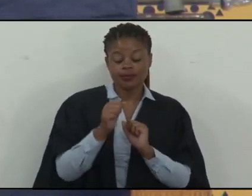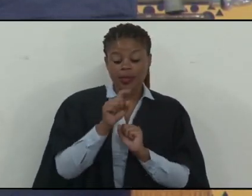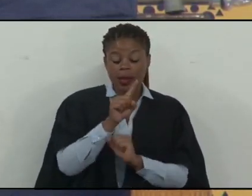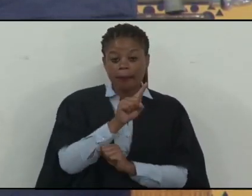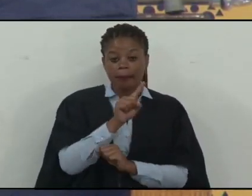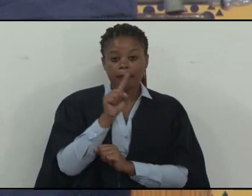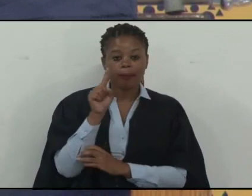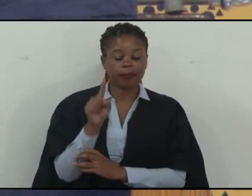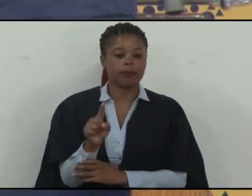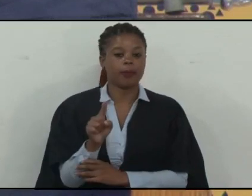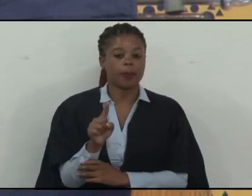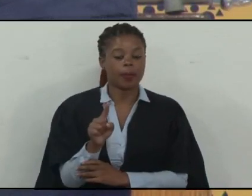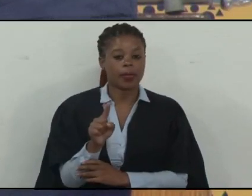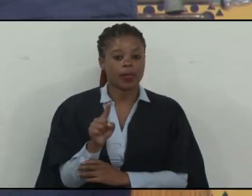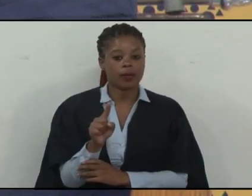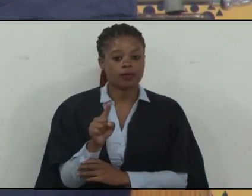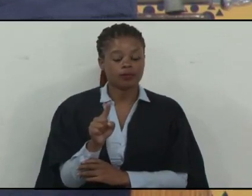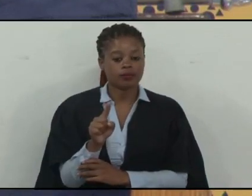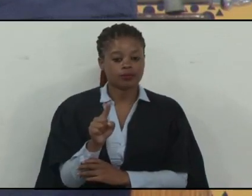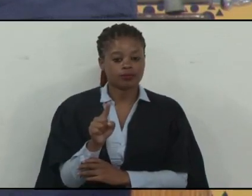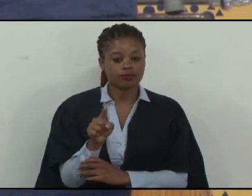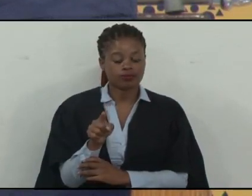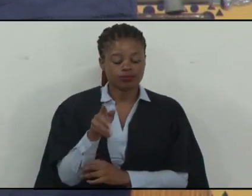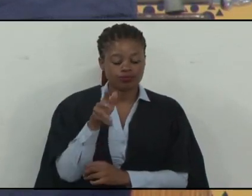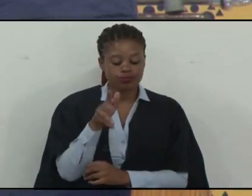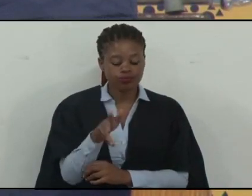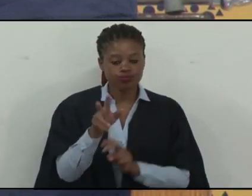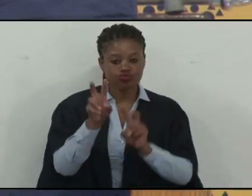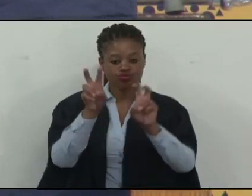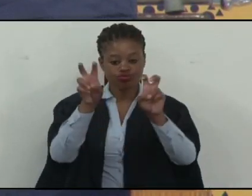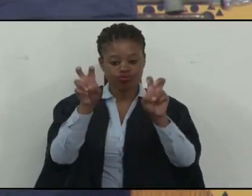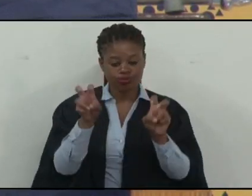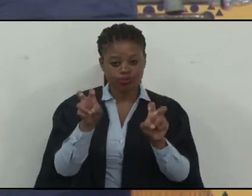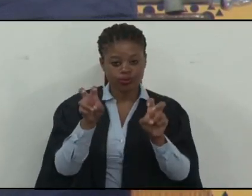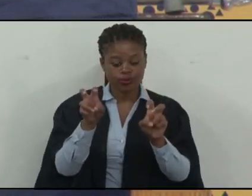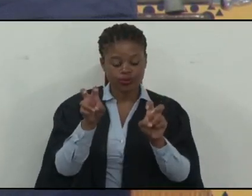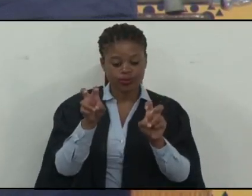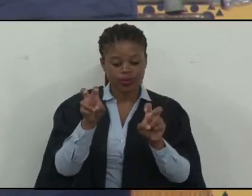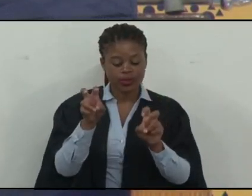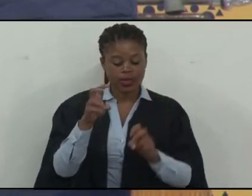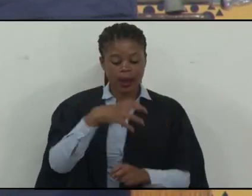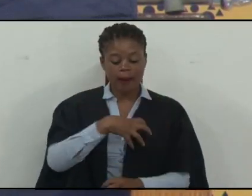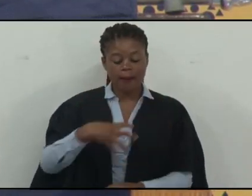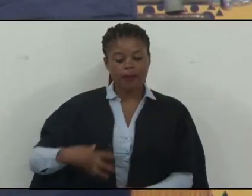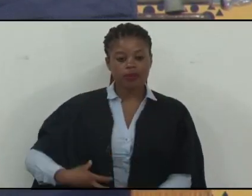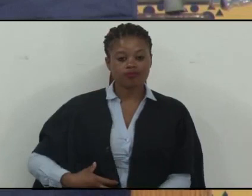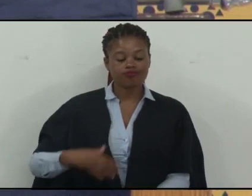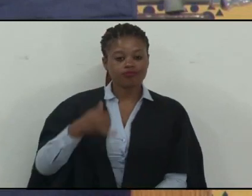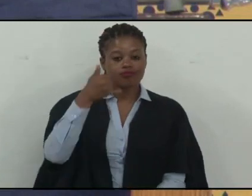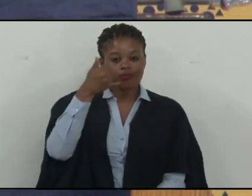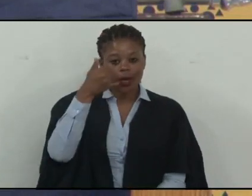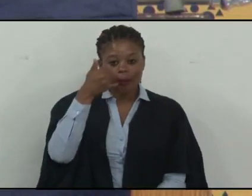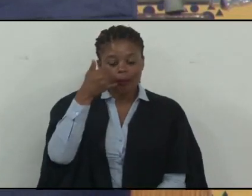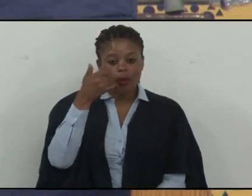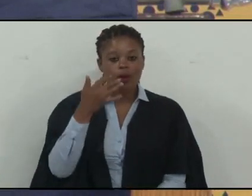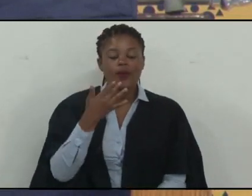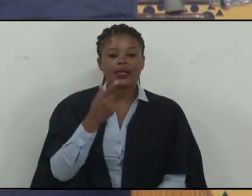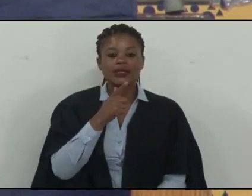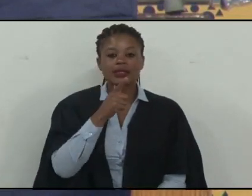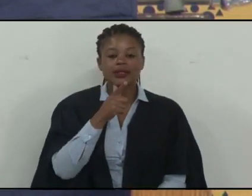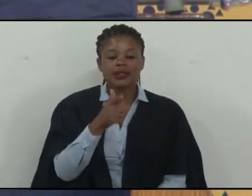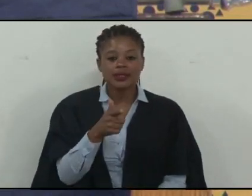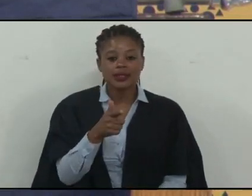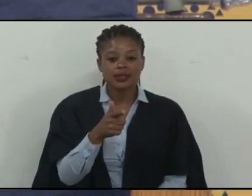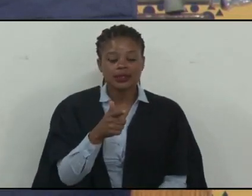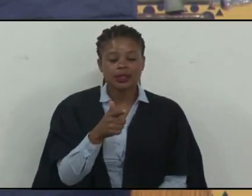however, want to quote President Thabo Mbeki when he said, "Gloom